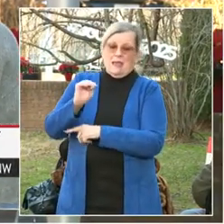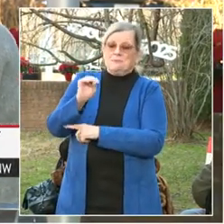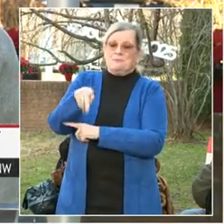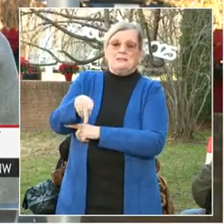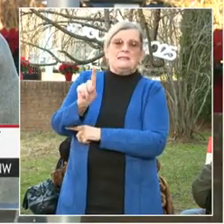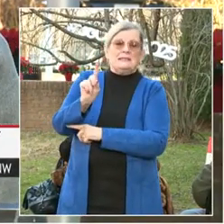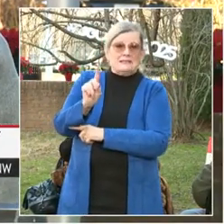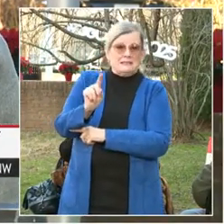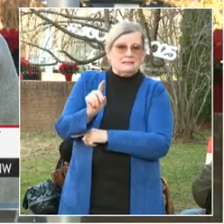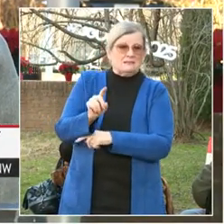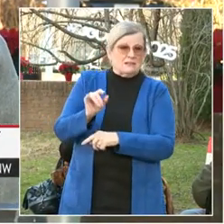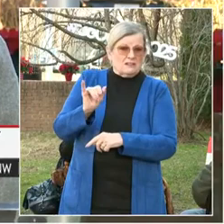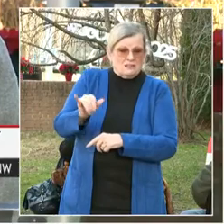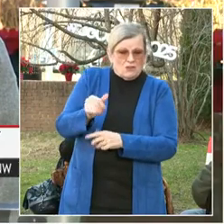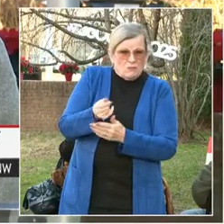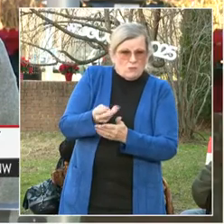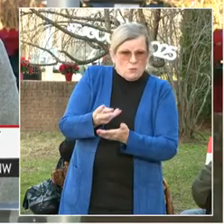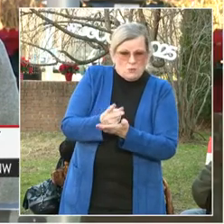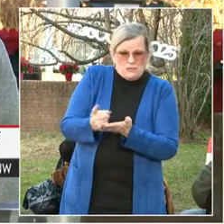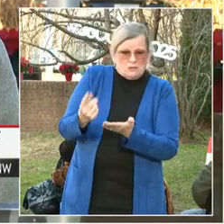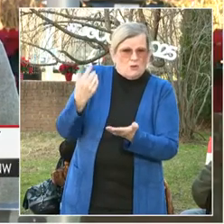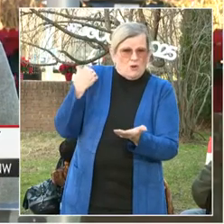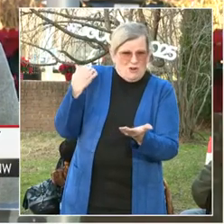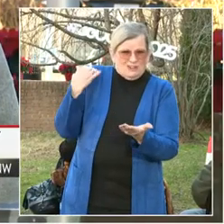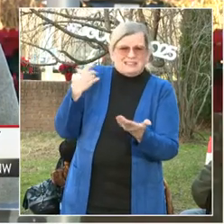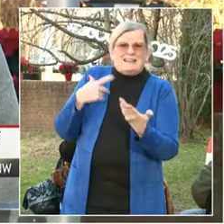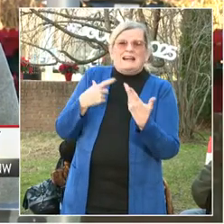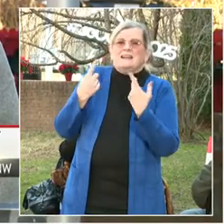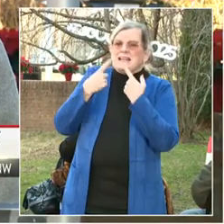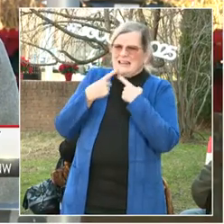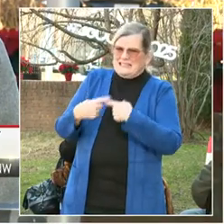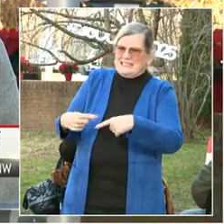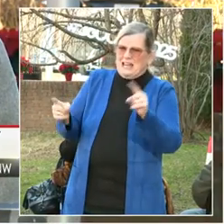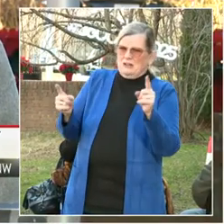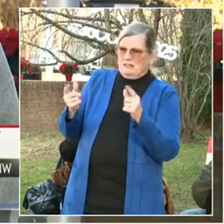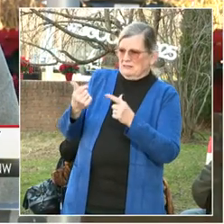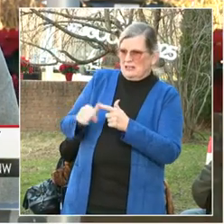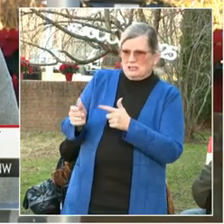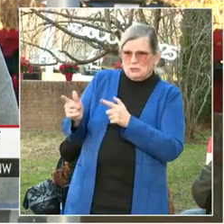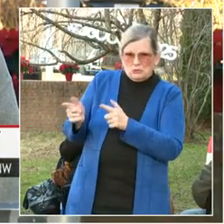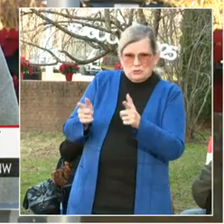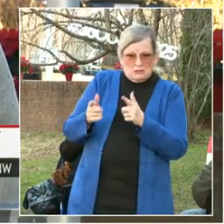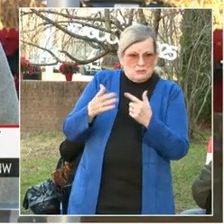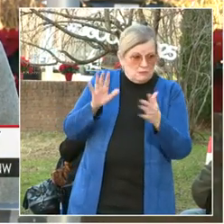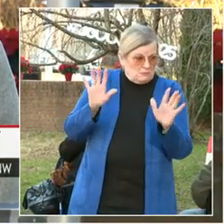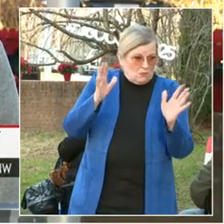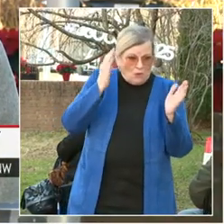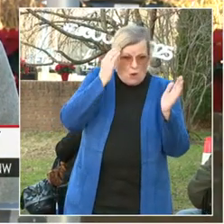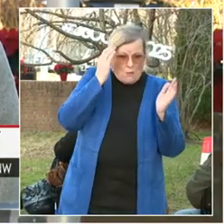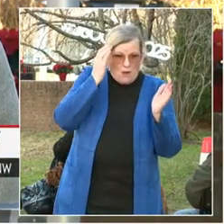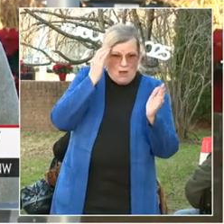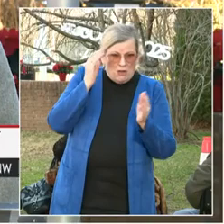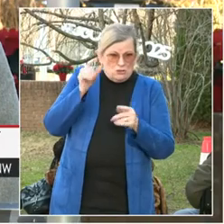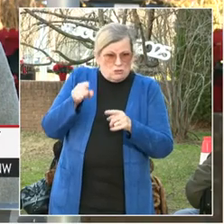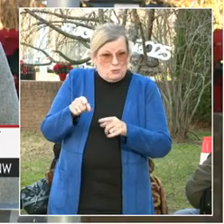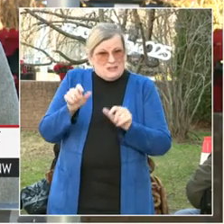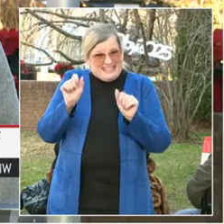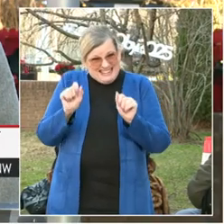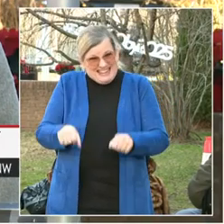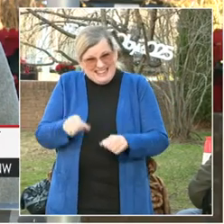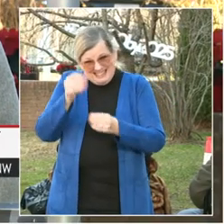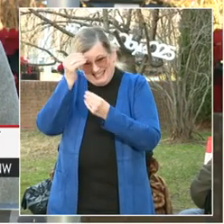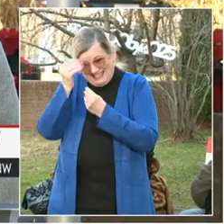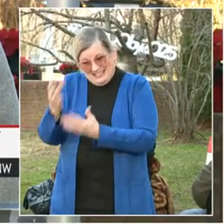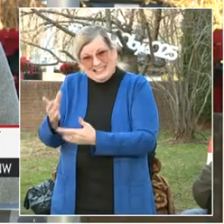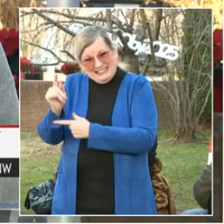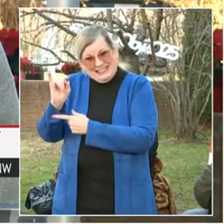also announced an initiative that I hope people are very focused on. And you can send tips to NPD